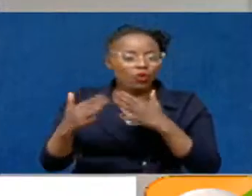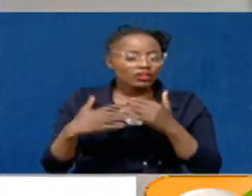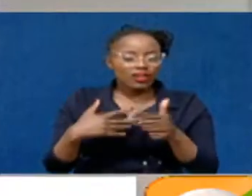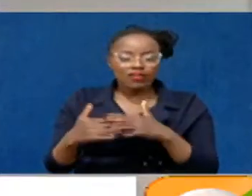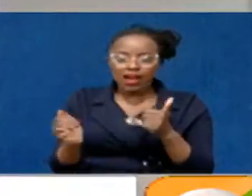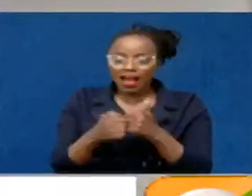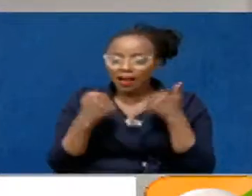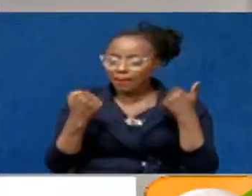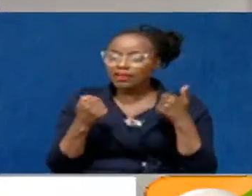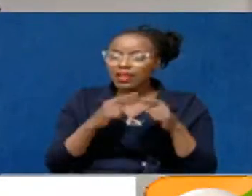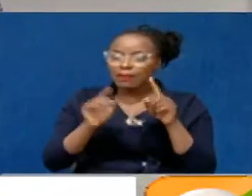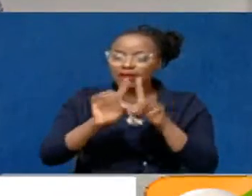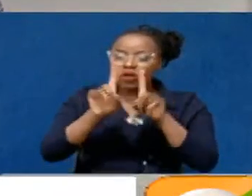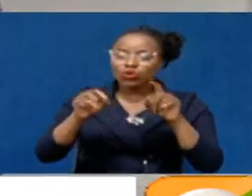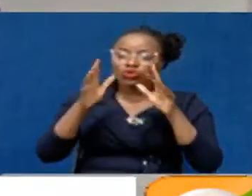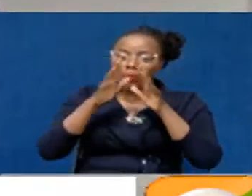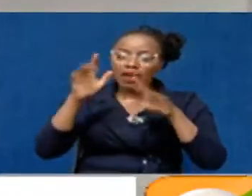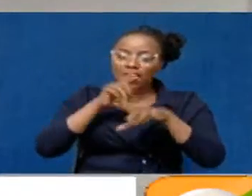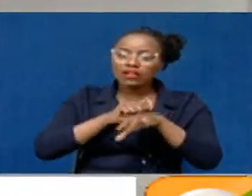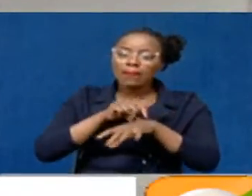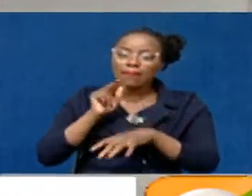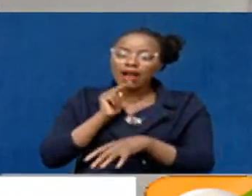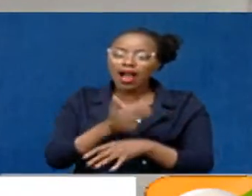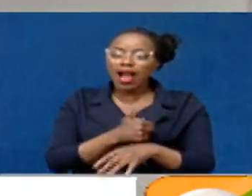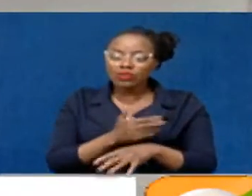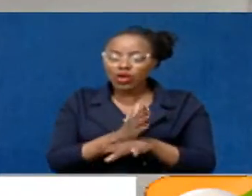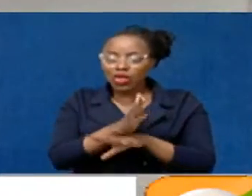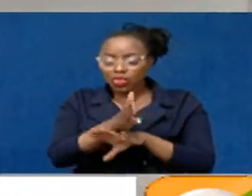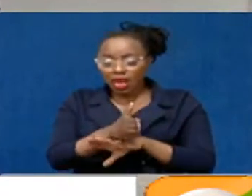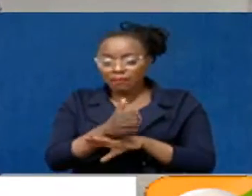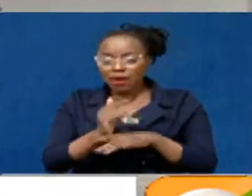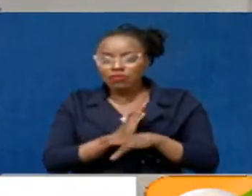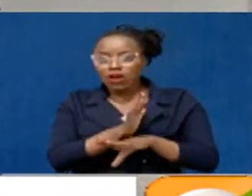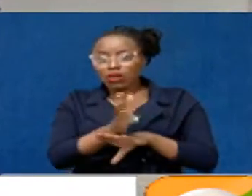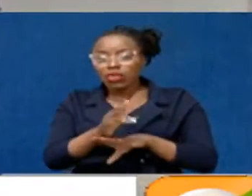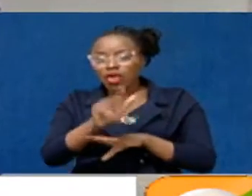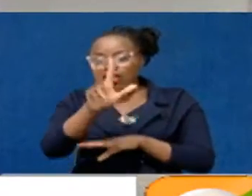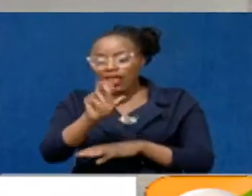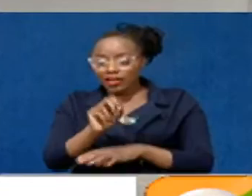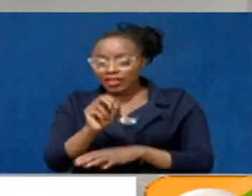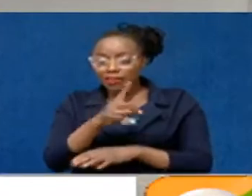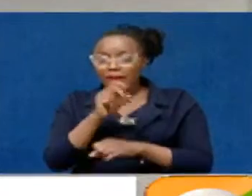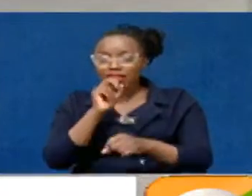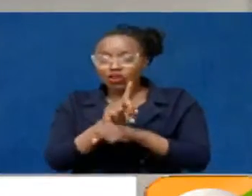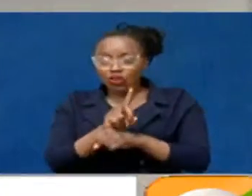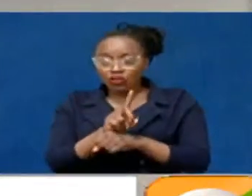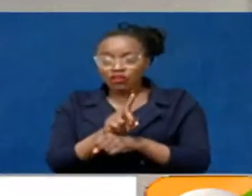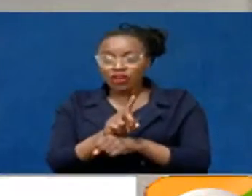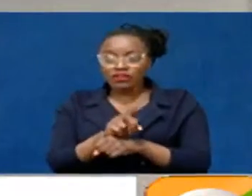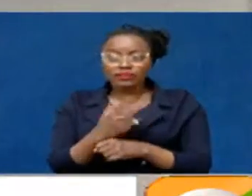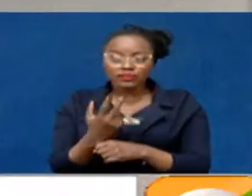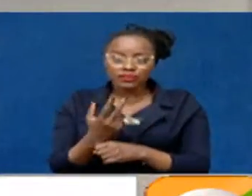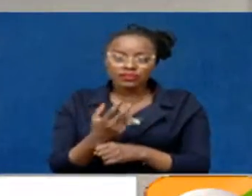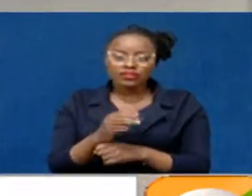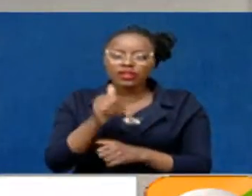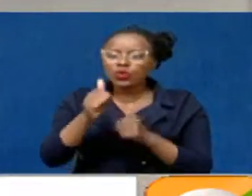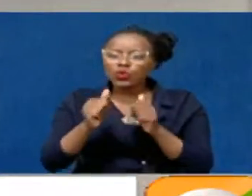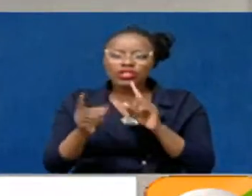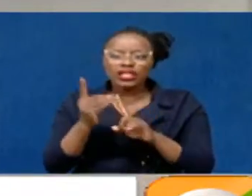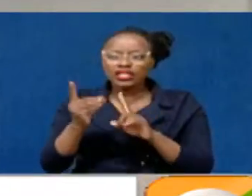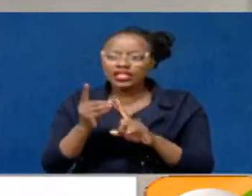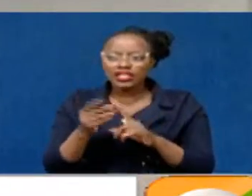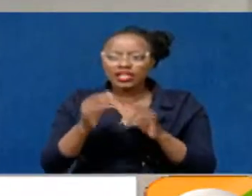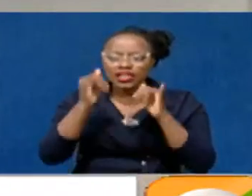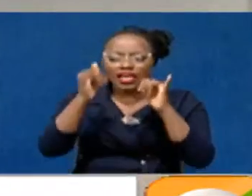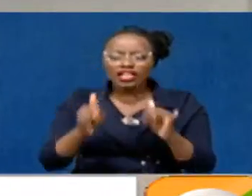next question should be, once we are past 30th of November on Tuesday, which date